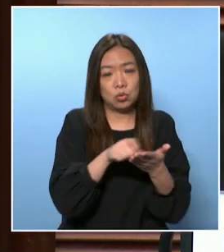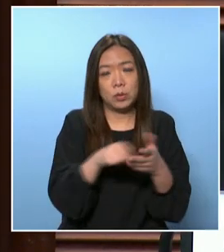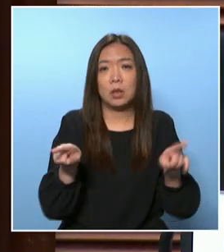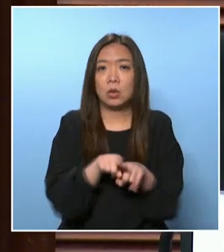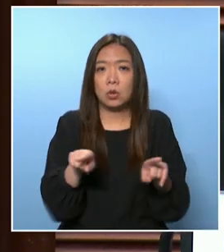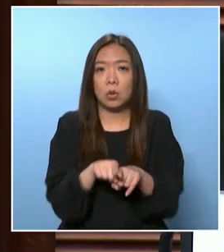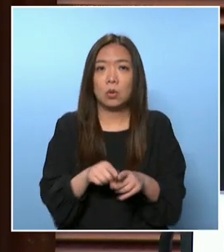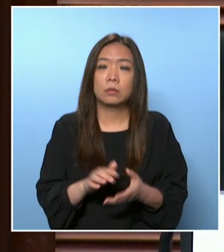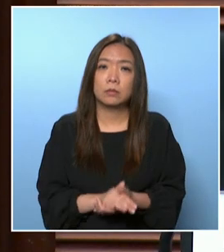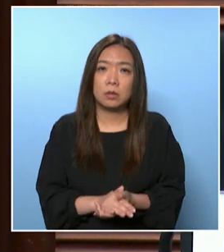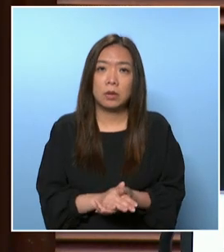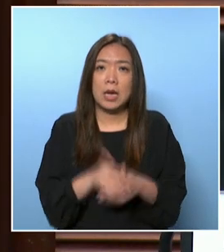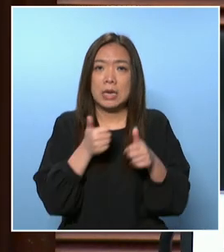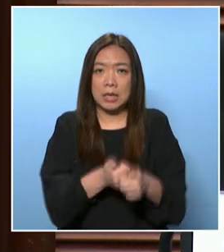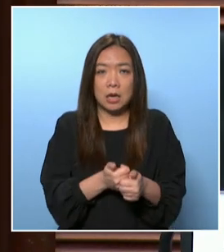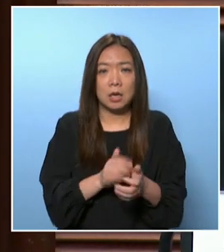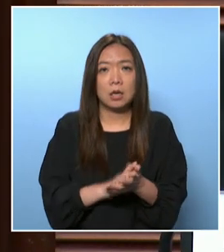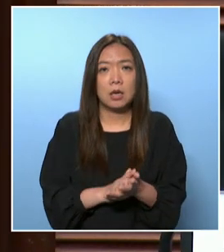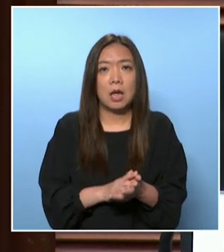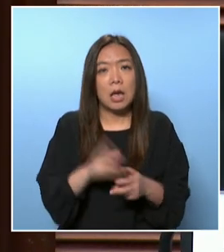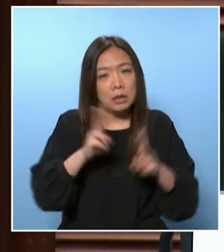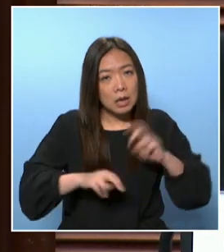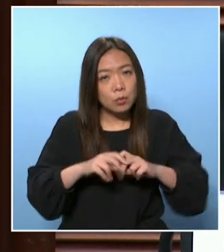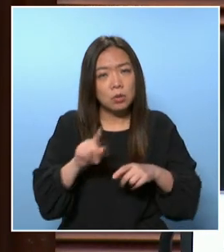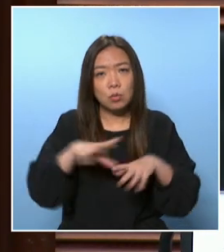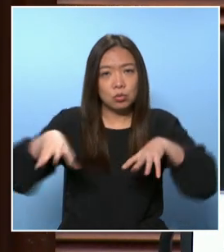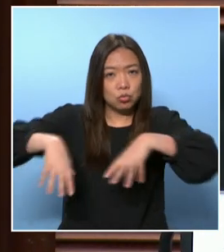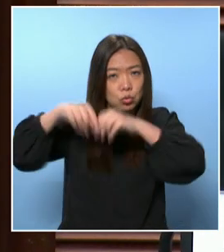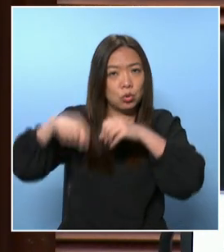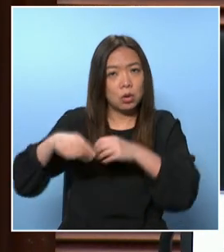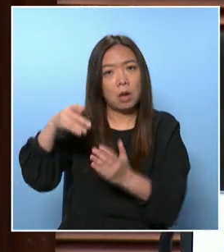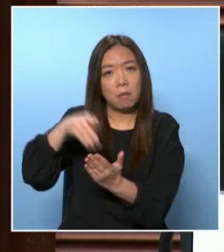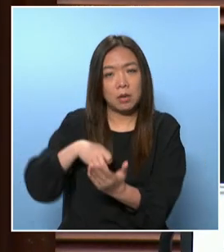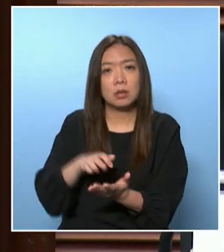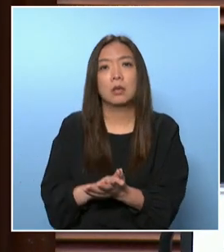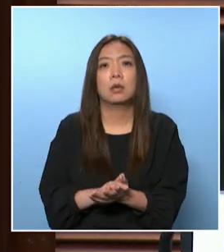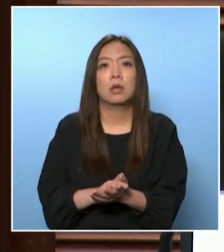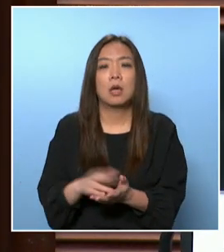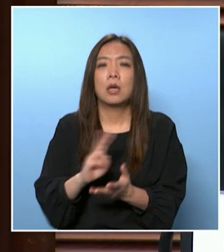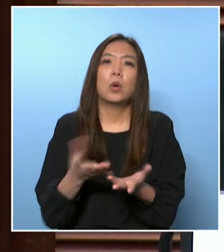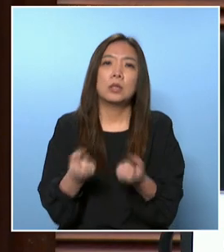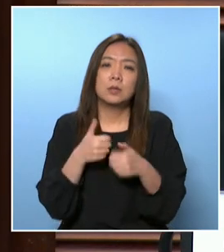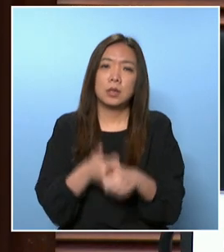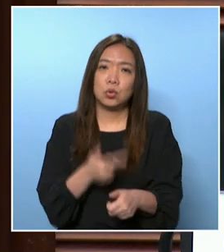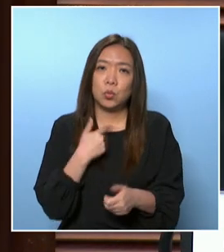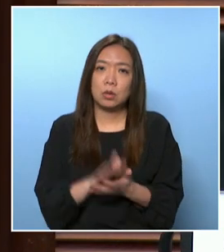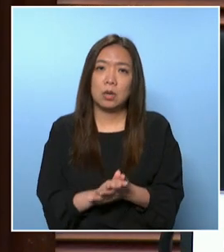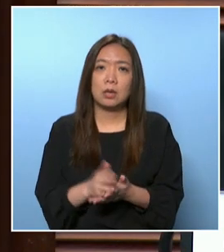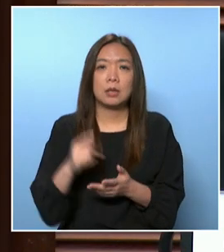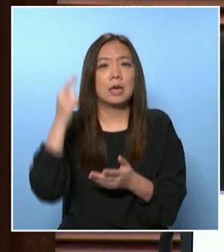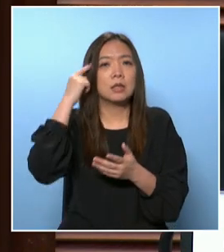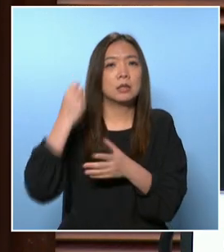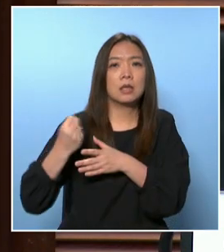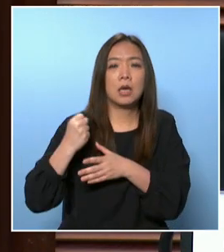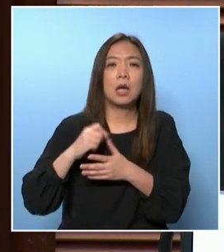If it is in paper form, we can certainly consider whether it is possible for a